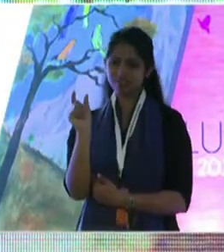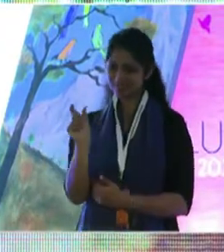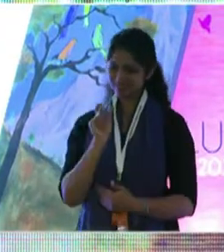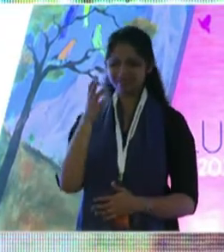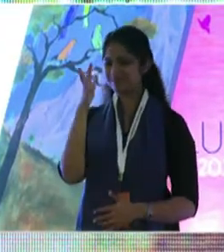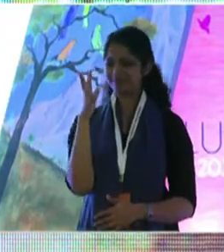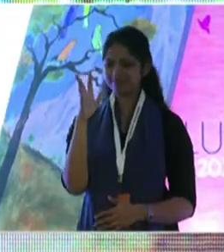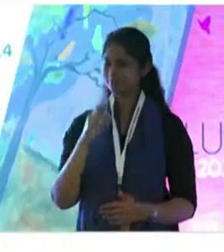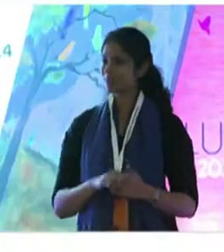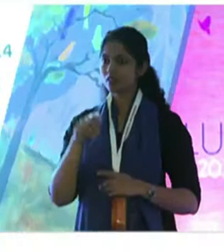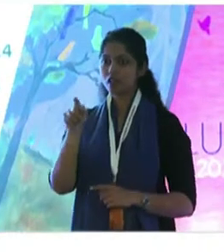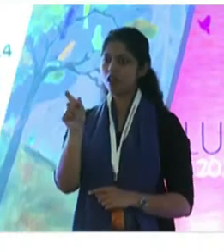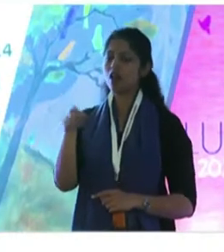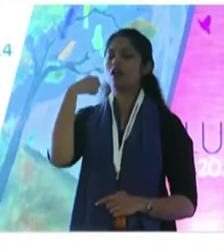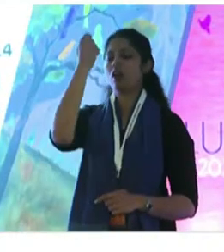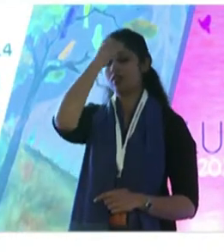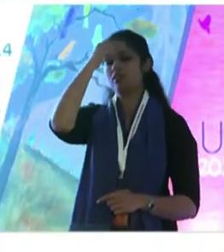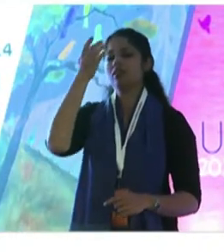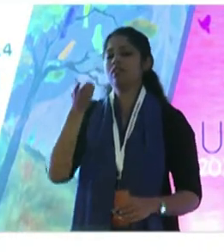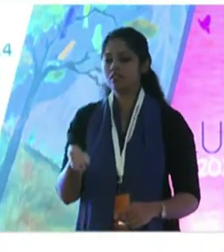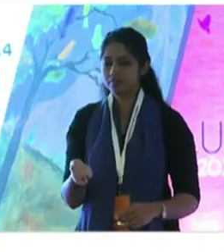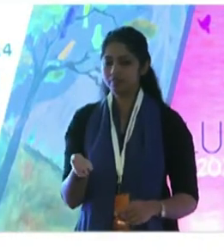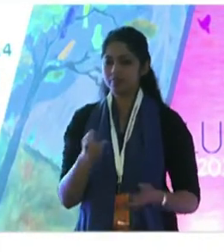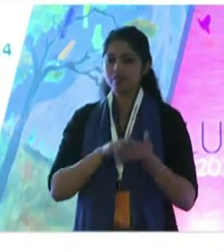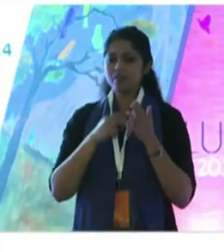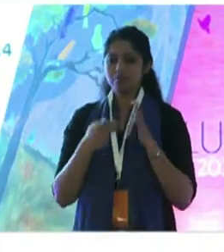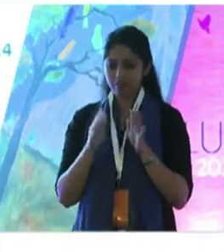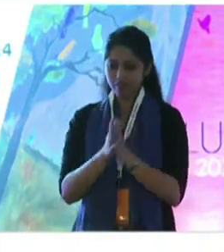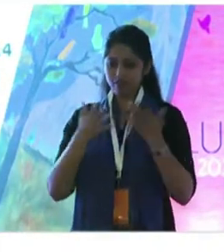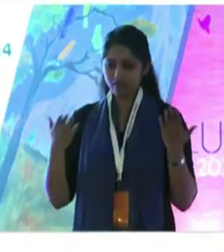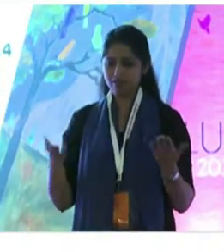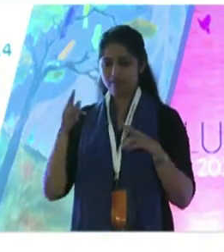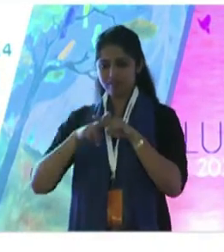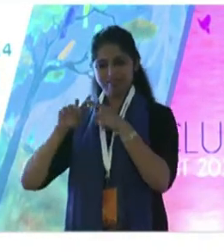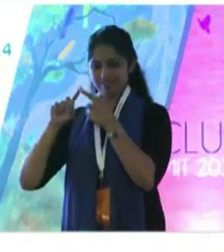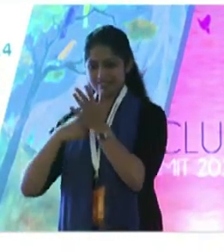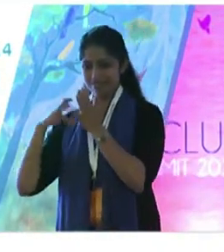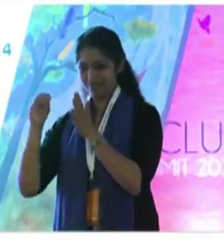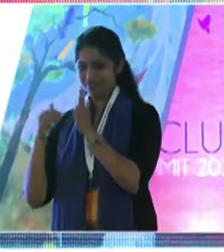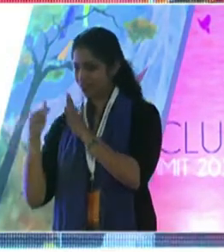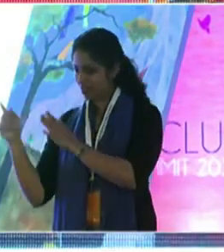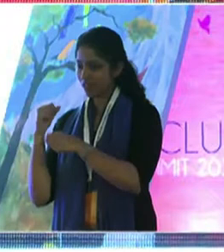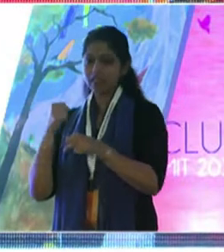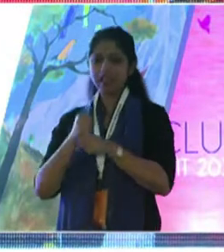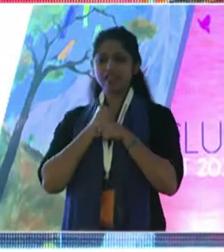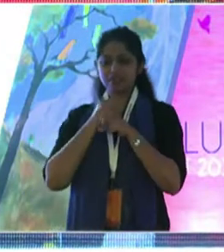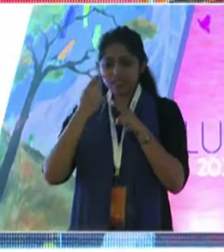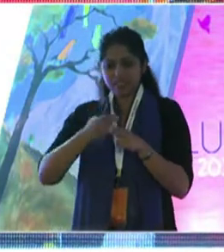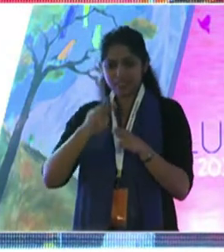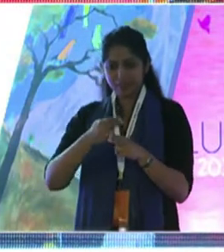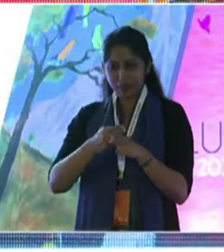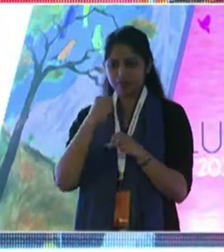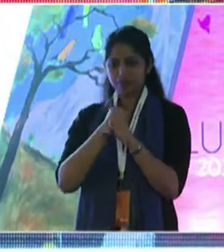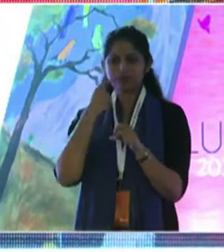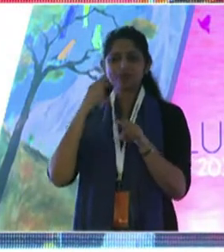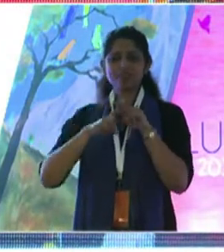for me, that is the core of this book that Firoz and I have written, Gifted. And Gifted is a